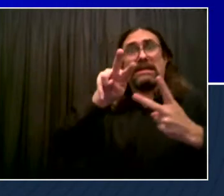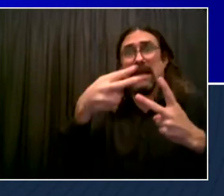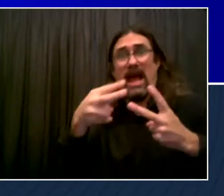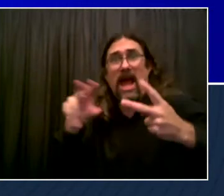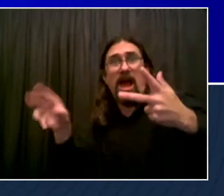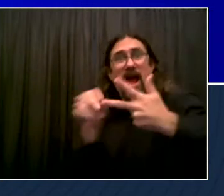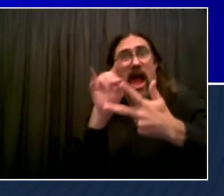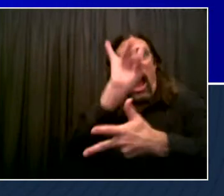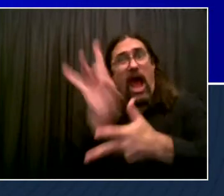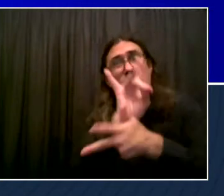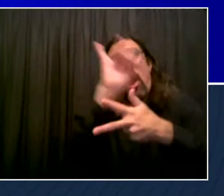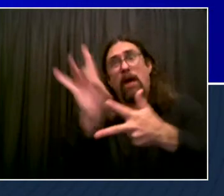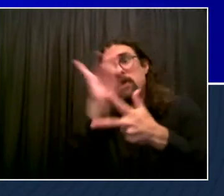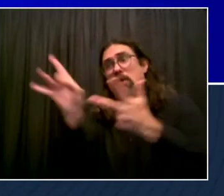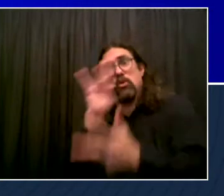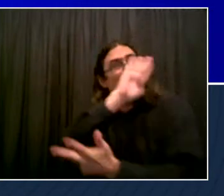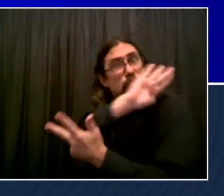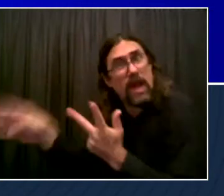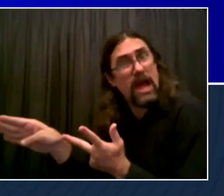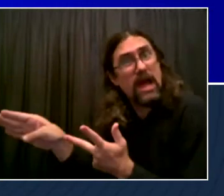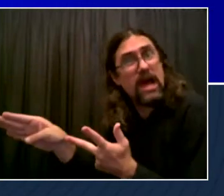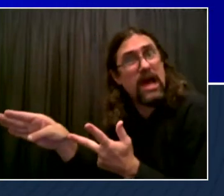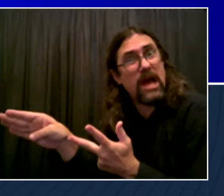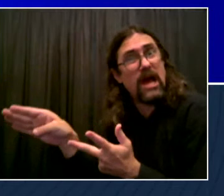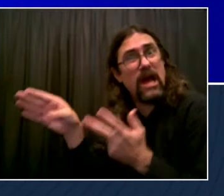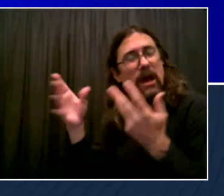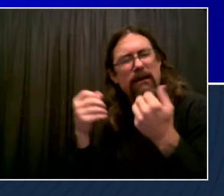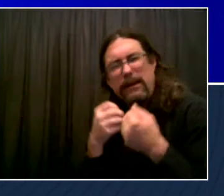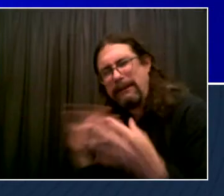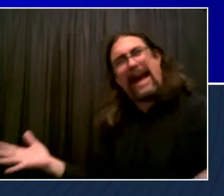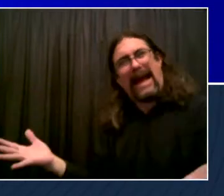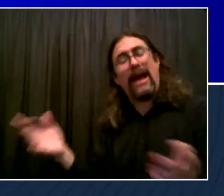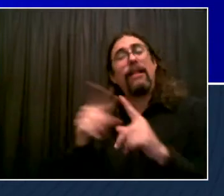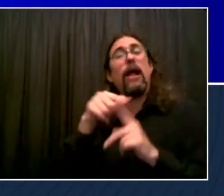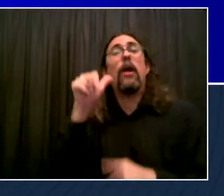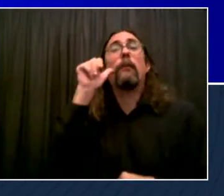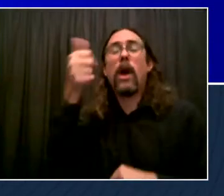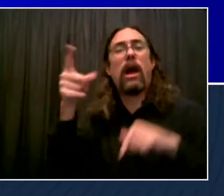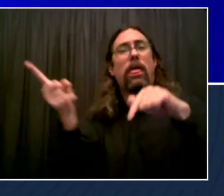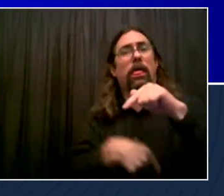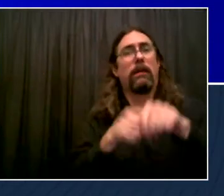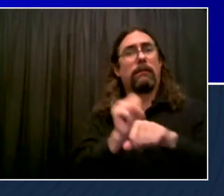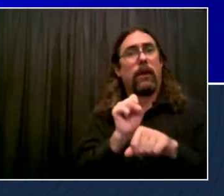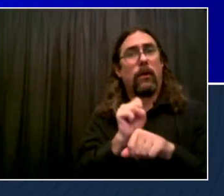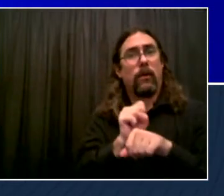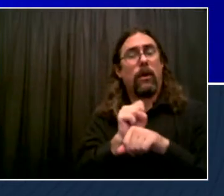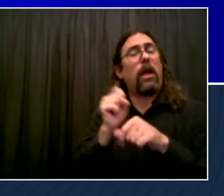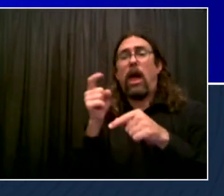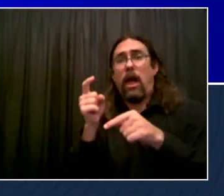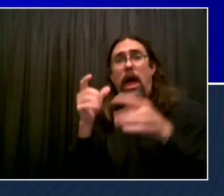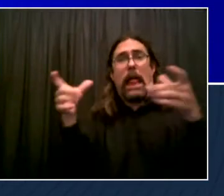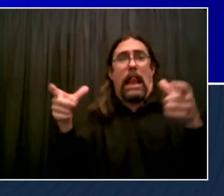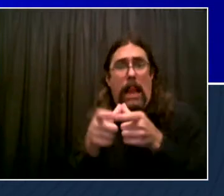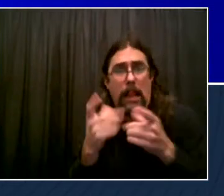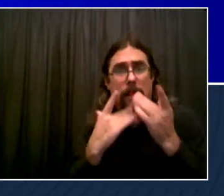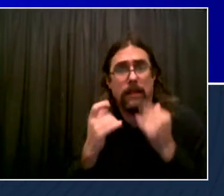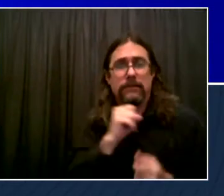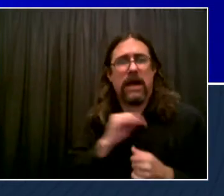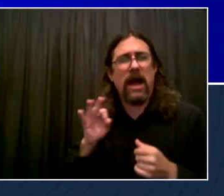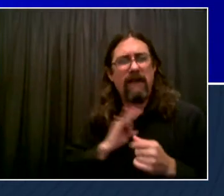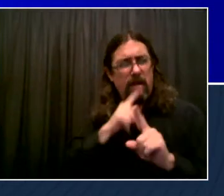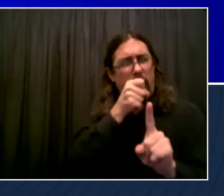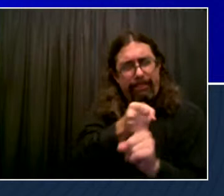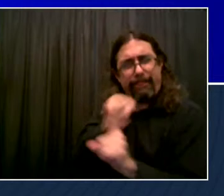and bringing in outside capacity to support them. We know that these efforts together will allow us to end those triple shifts